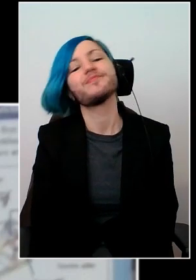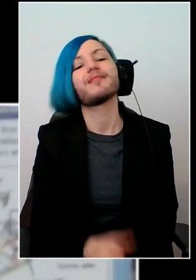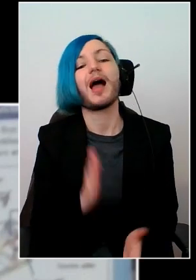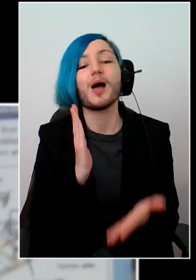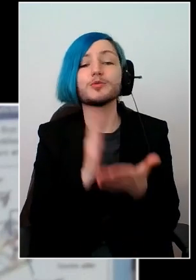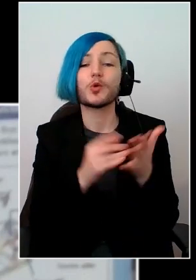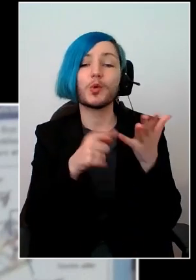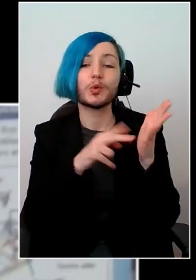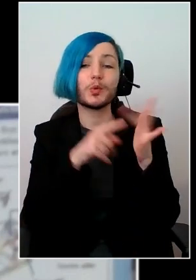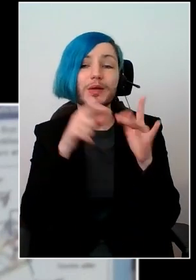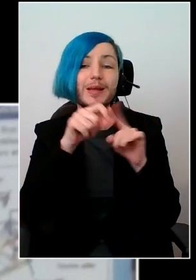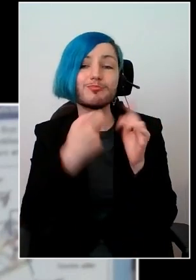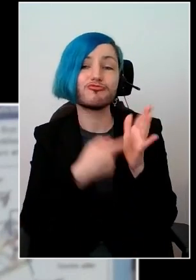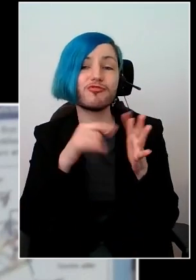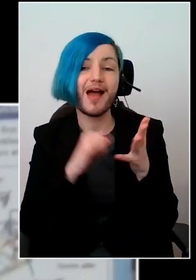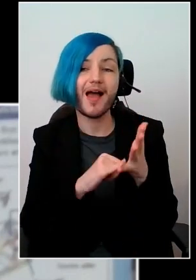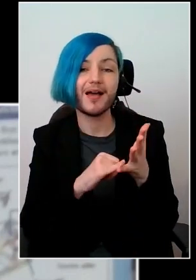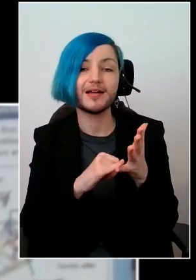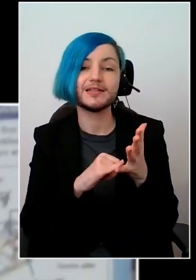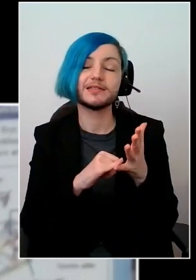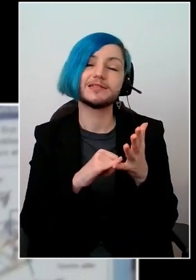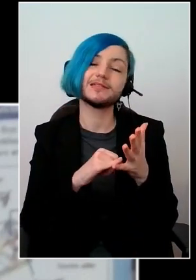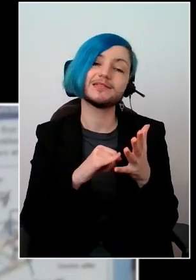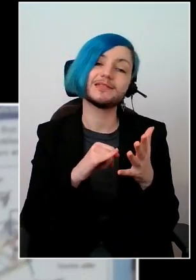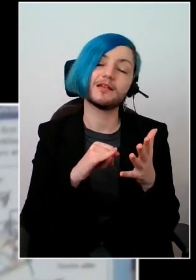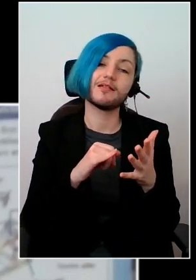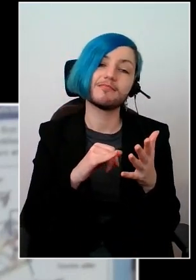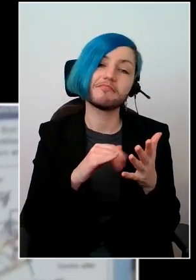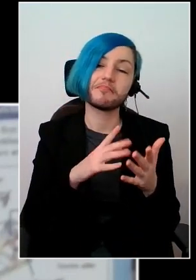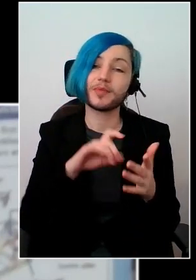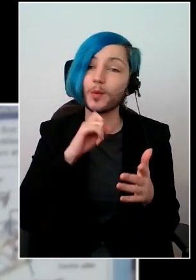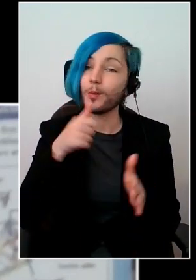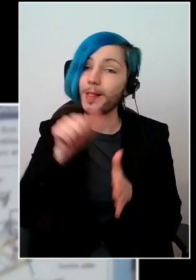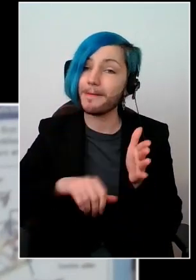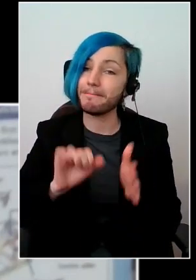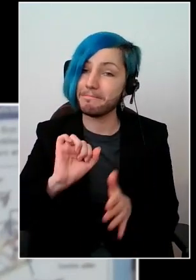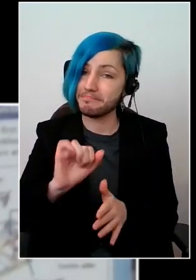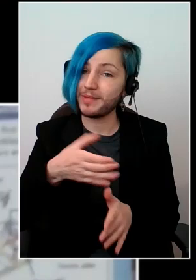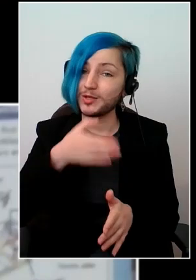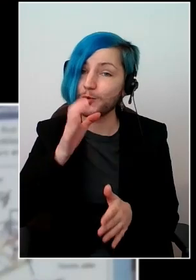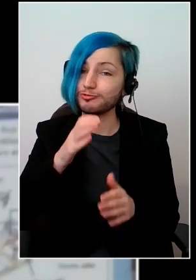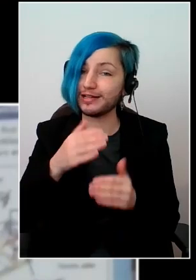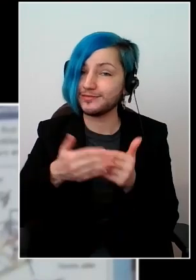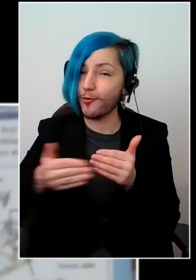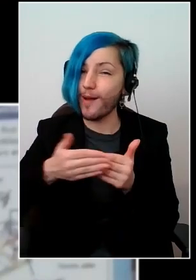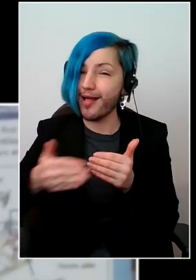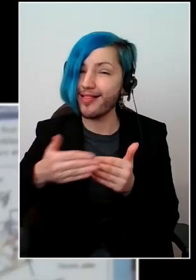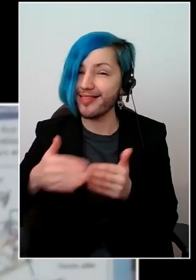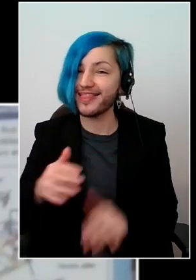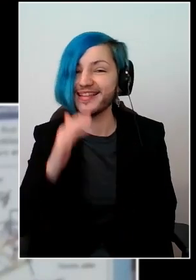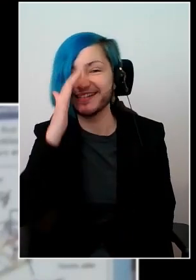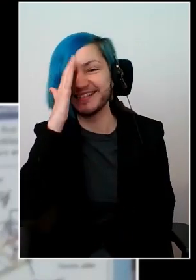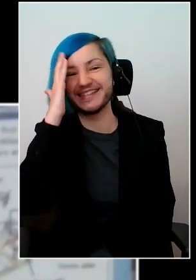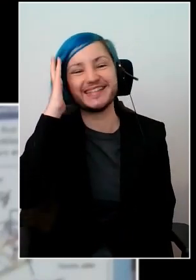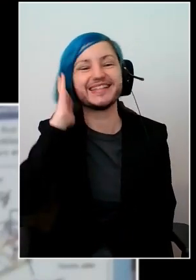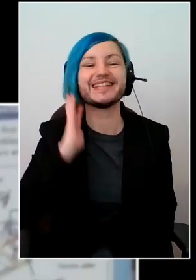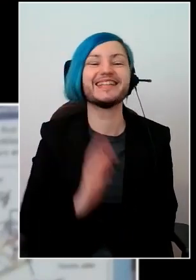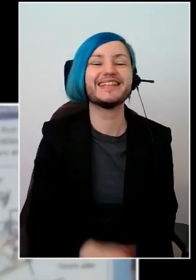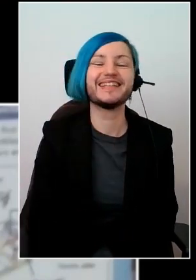will be able to, you'll not have to pay for any drinks going forward in the future.